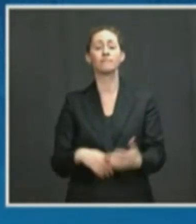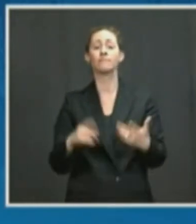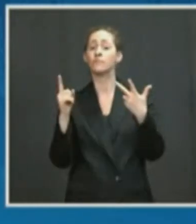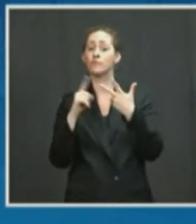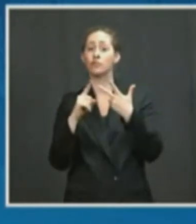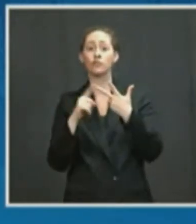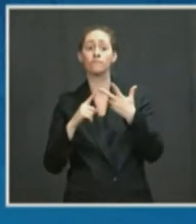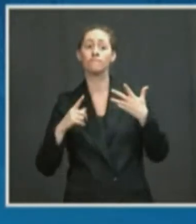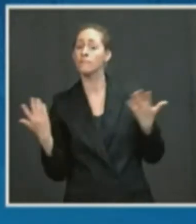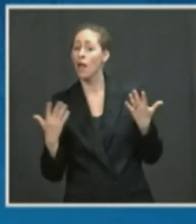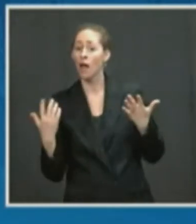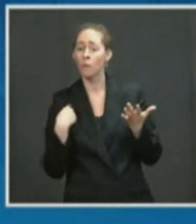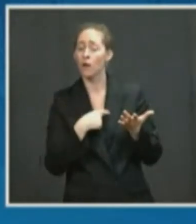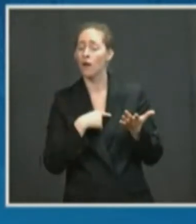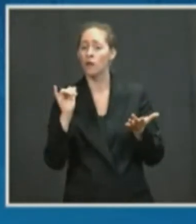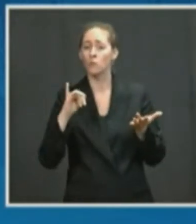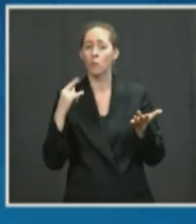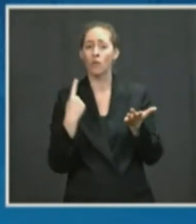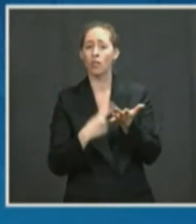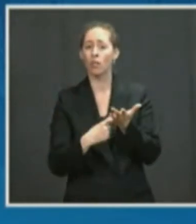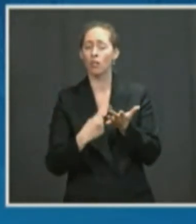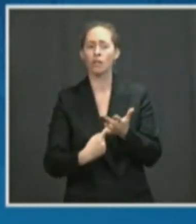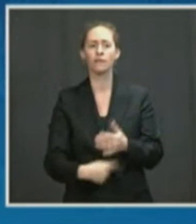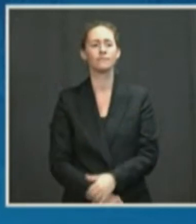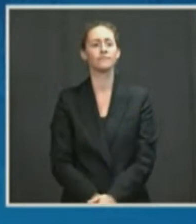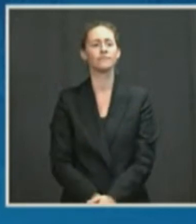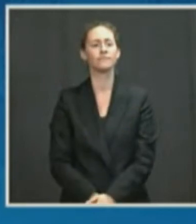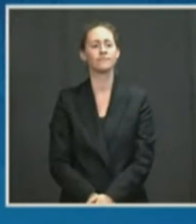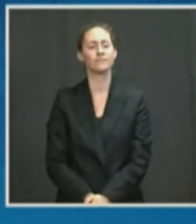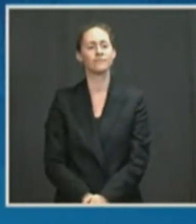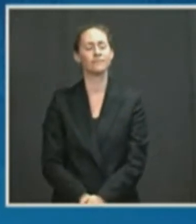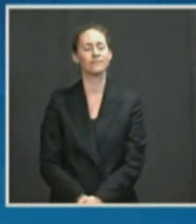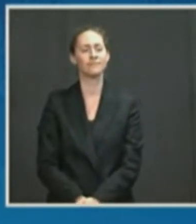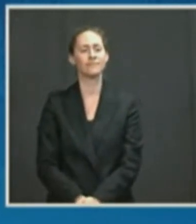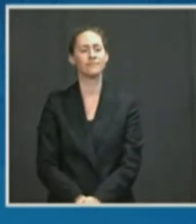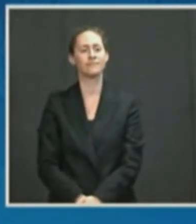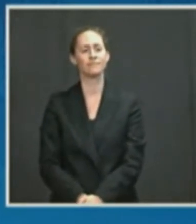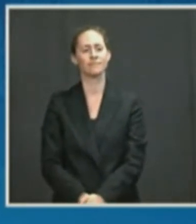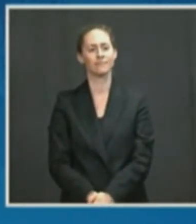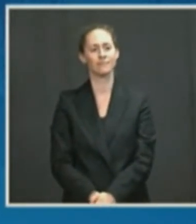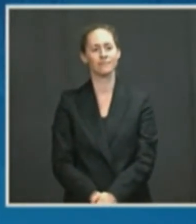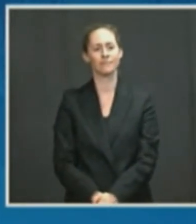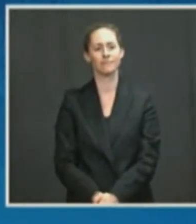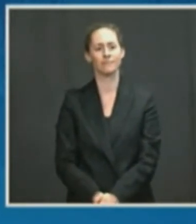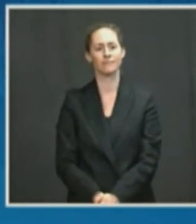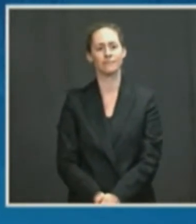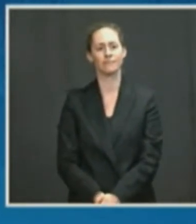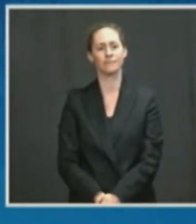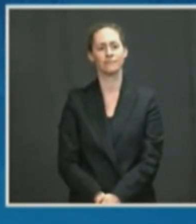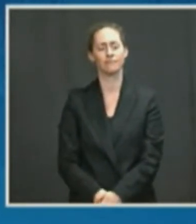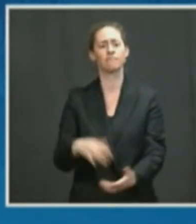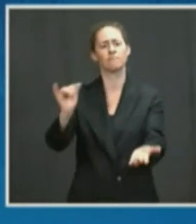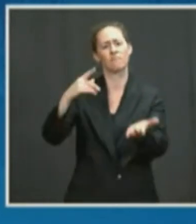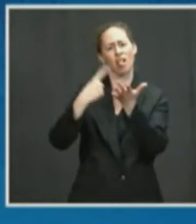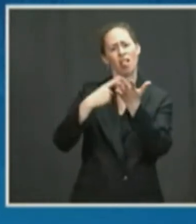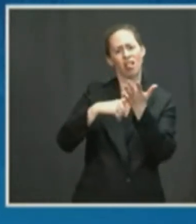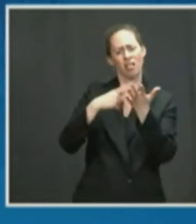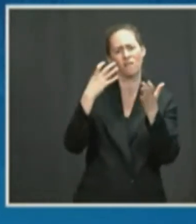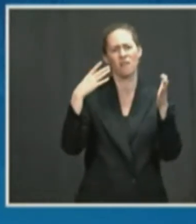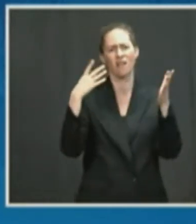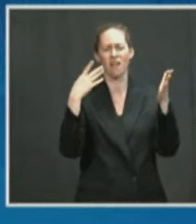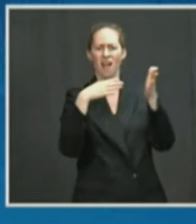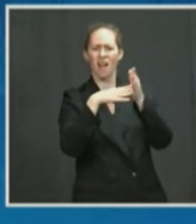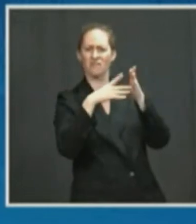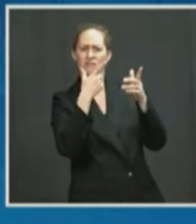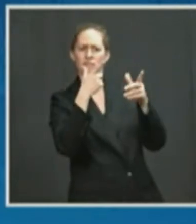agreement. The President and I discussed the importance of anti-corruption and the importance of an